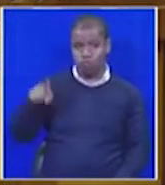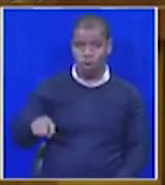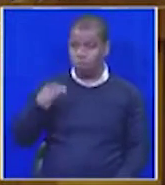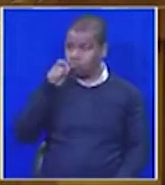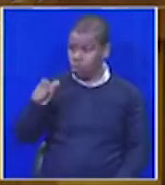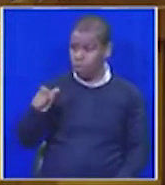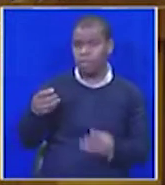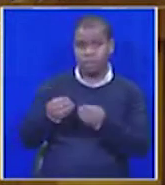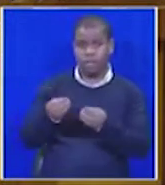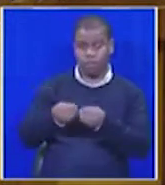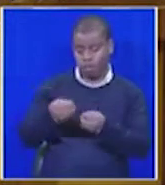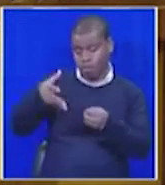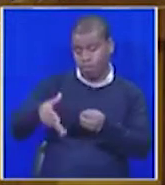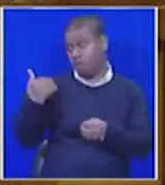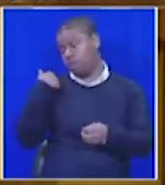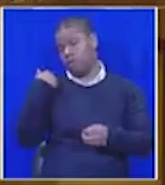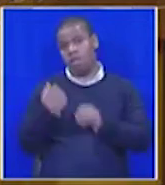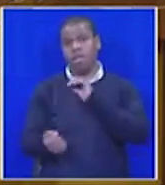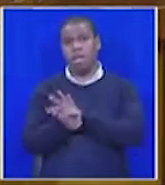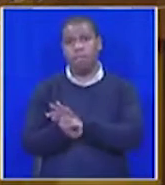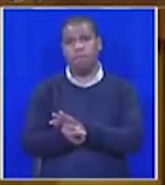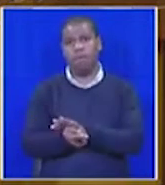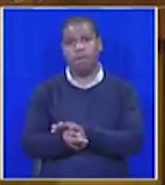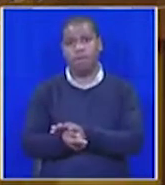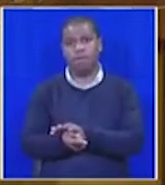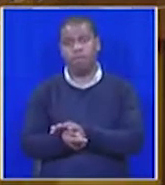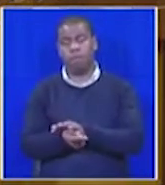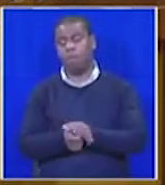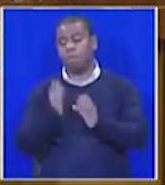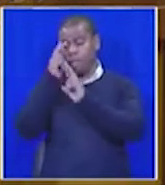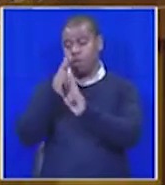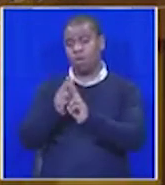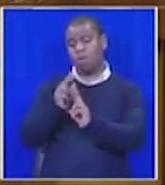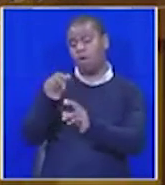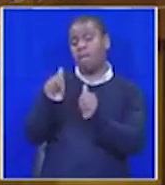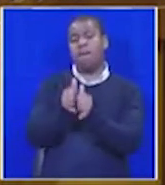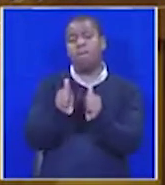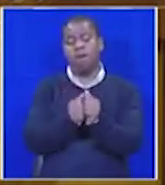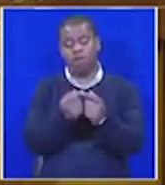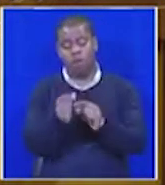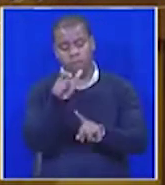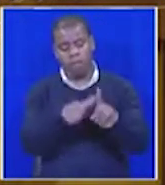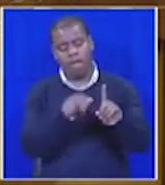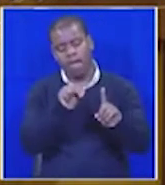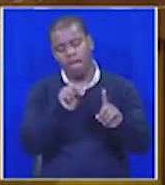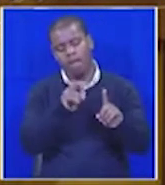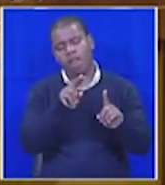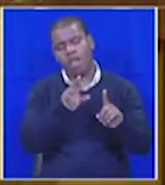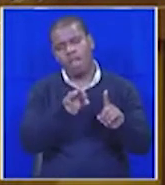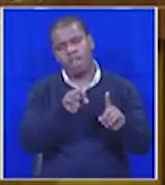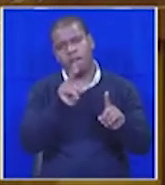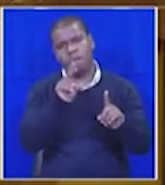on some things that happened in this House yesterday. The honourable member from the NFP spoke